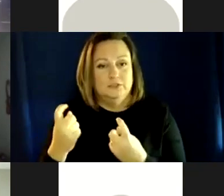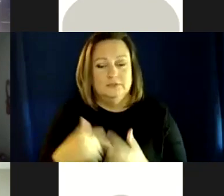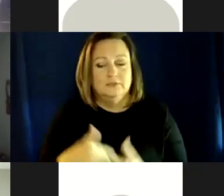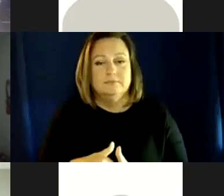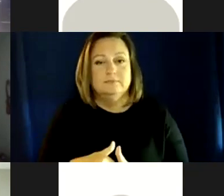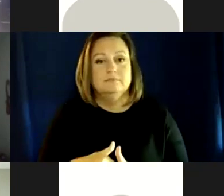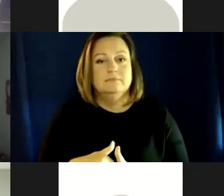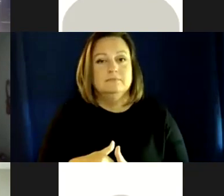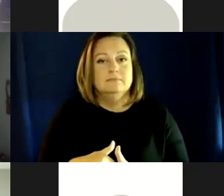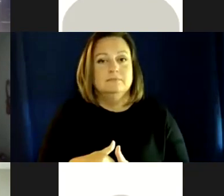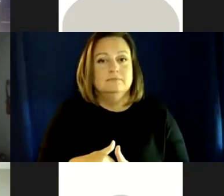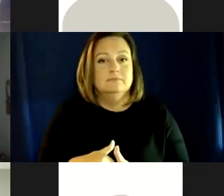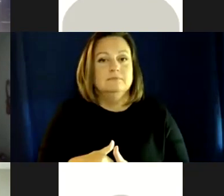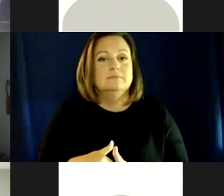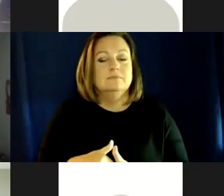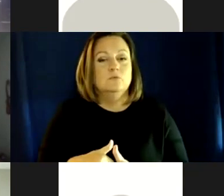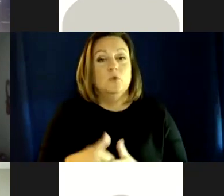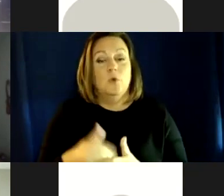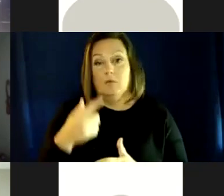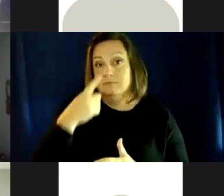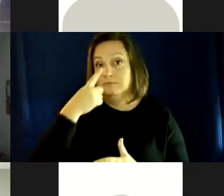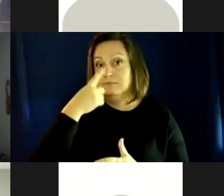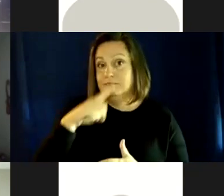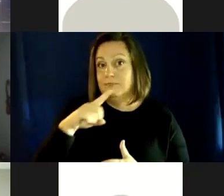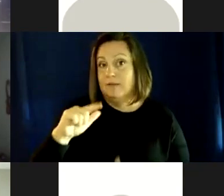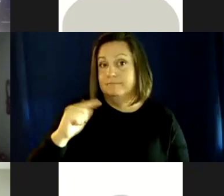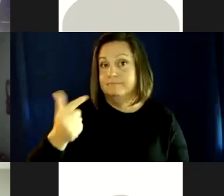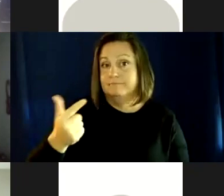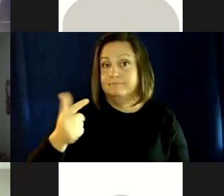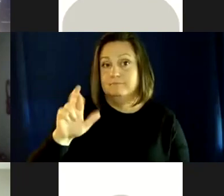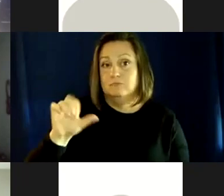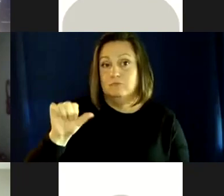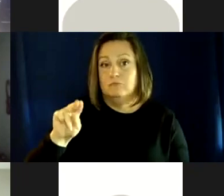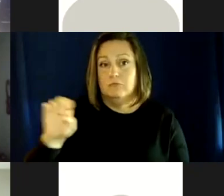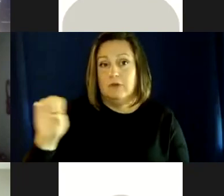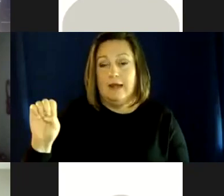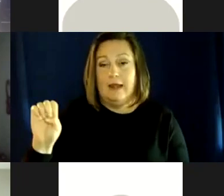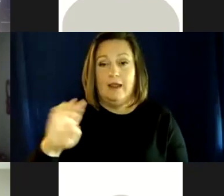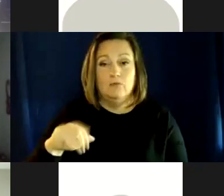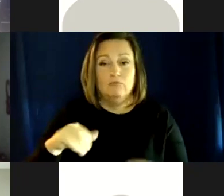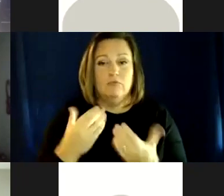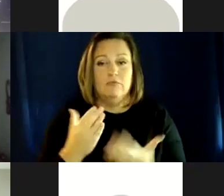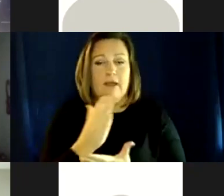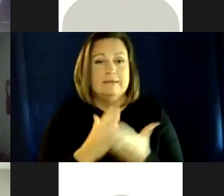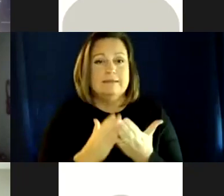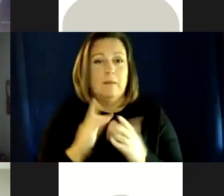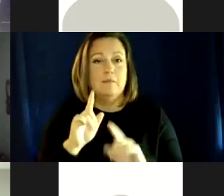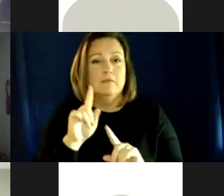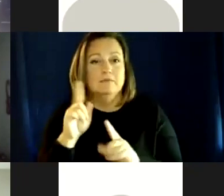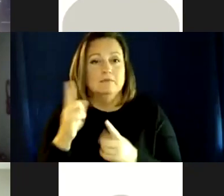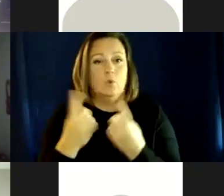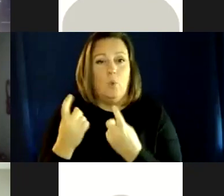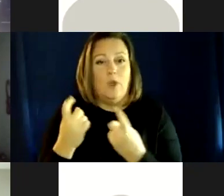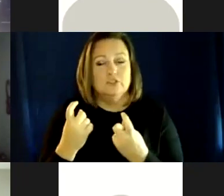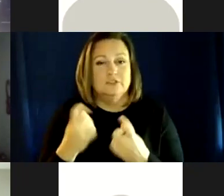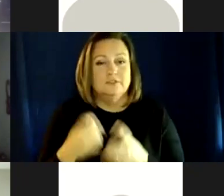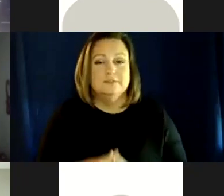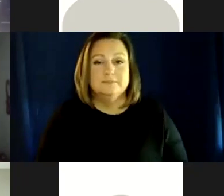to ask Renee to provide us with some of the questions that people might have.